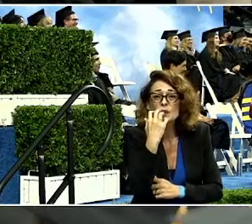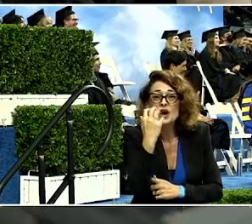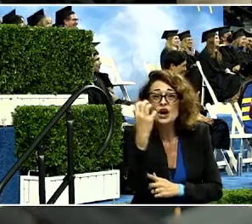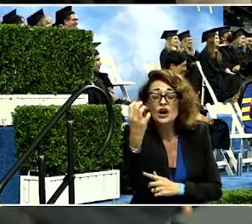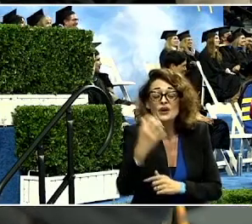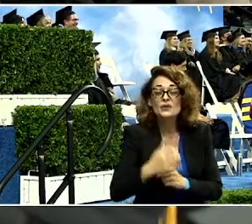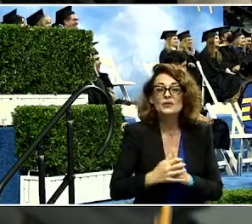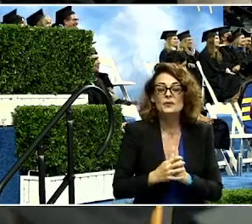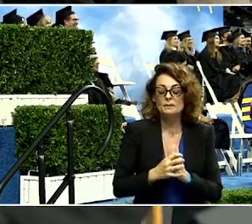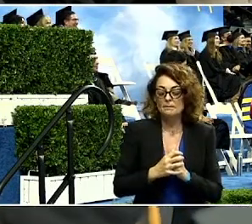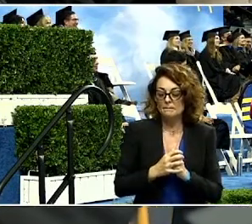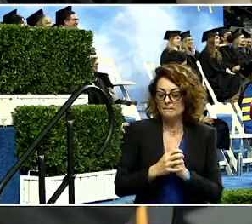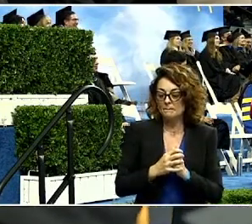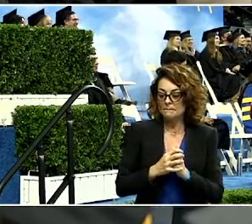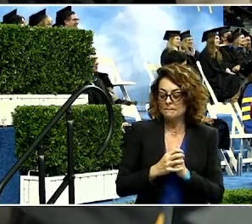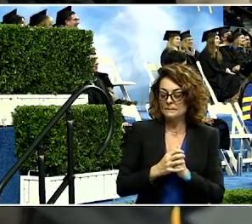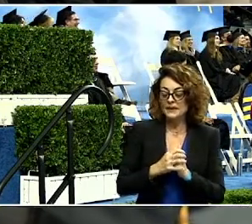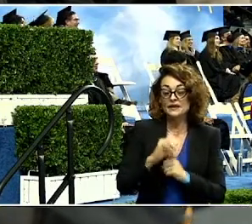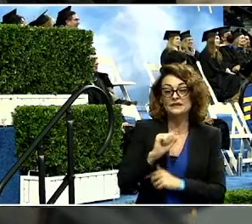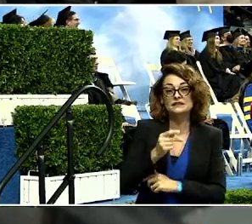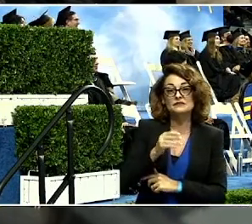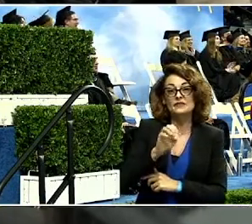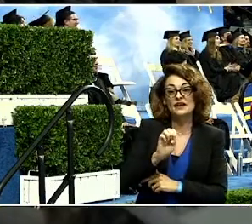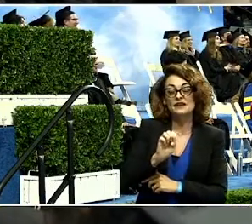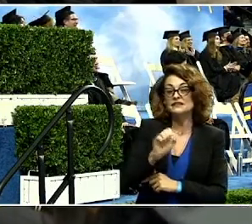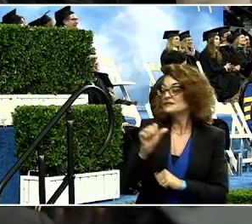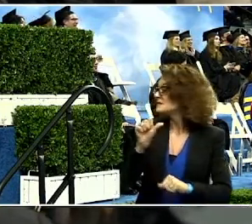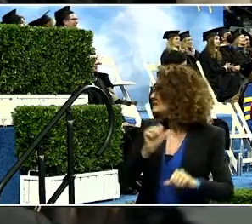Earth, planetary, and space sciences.